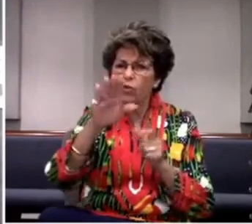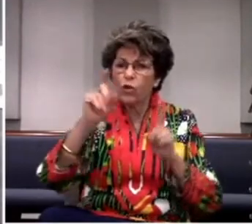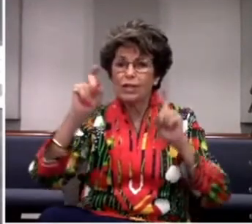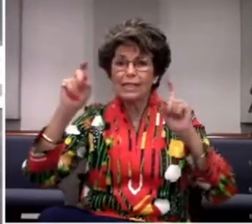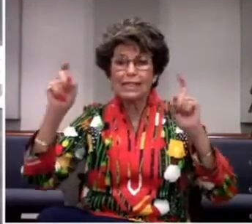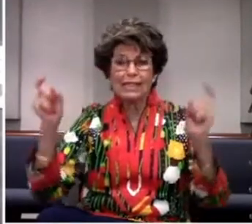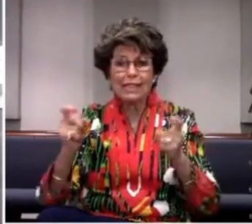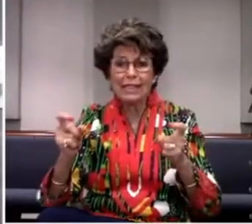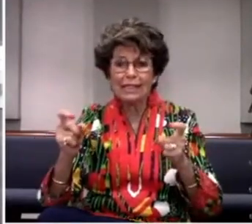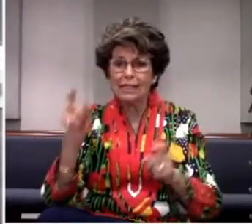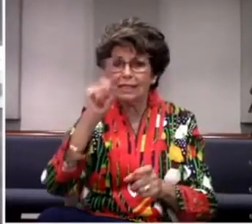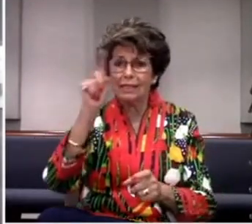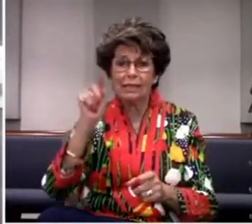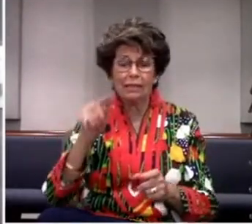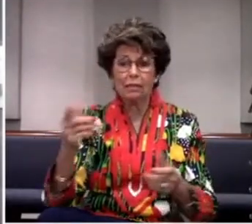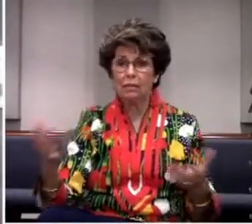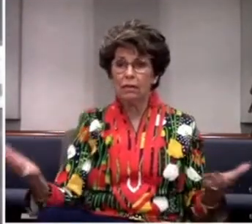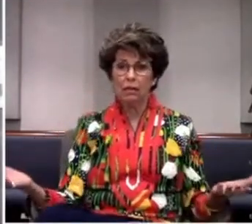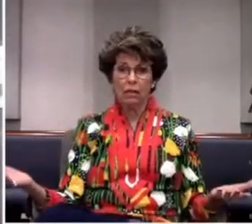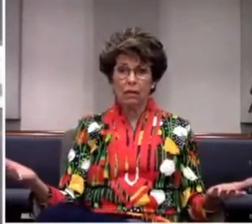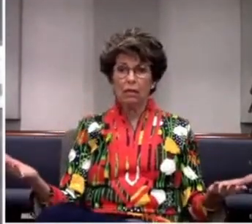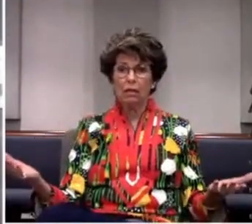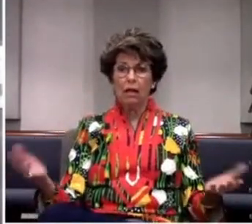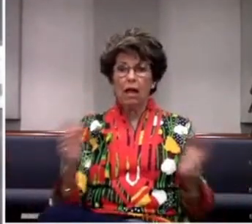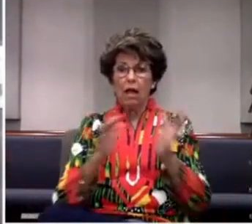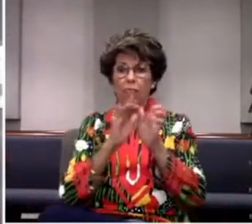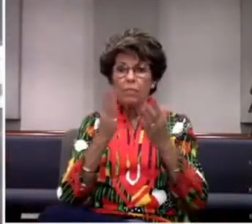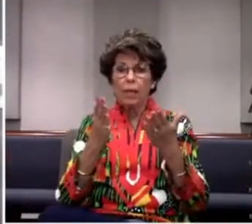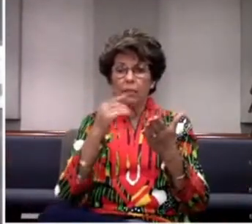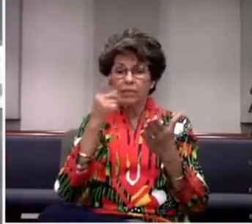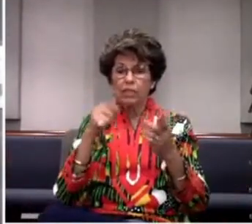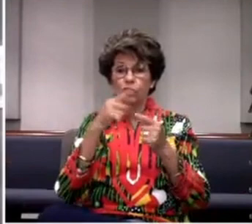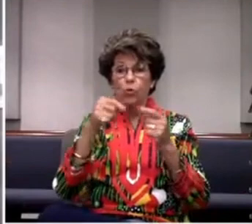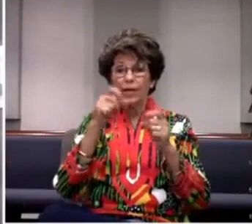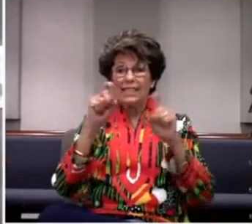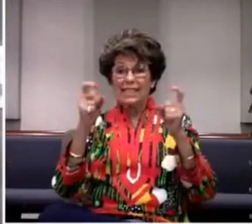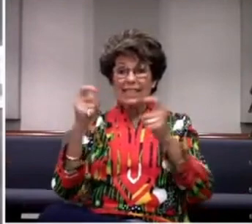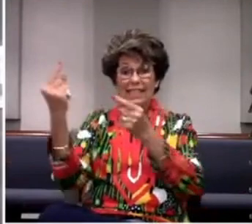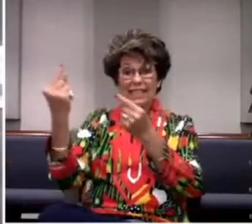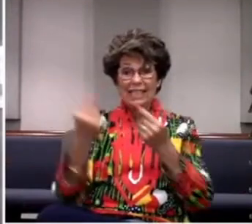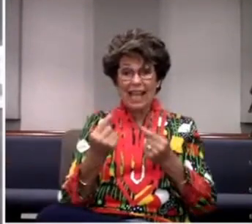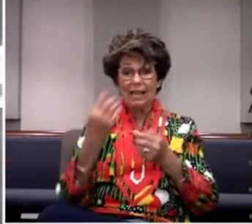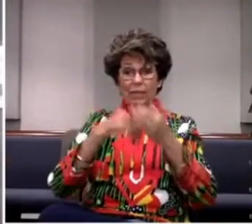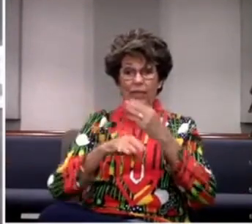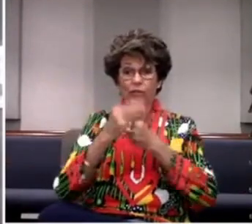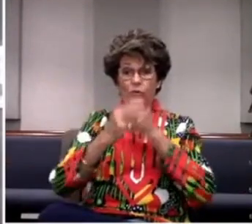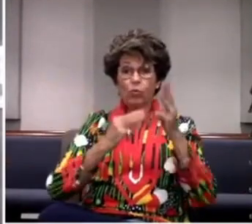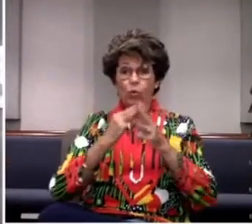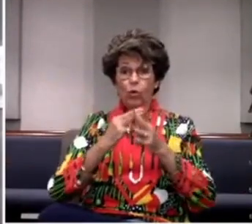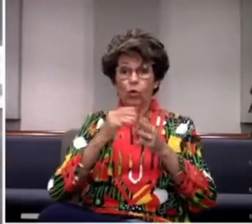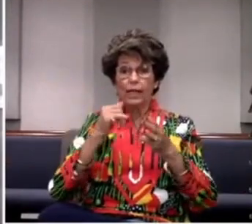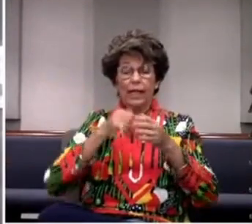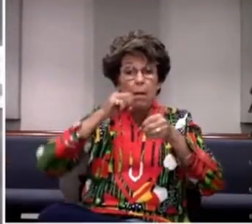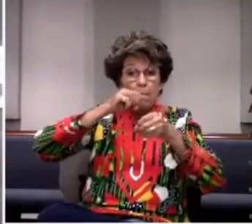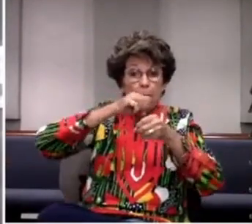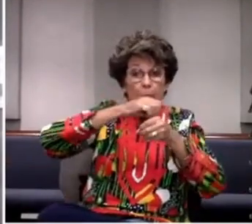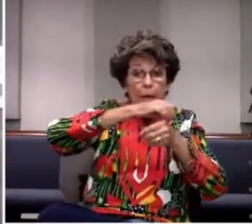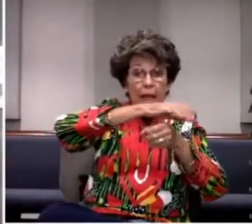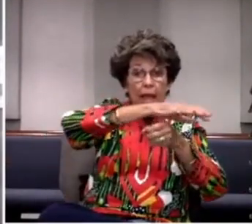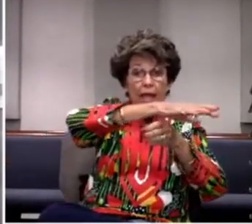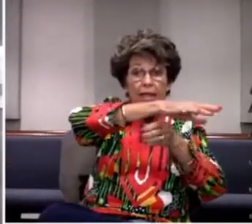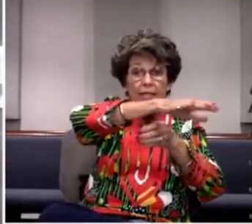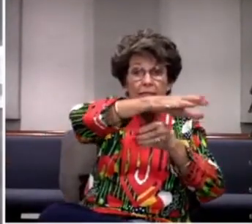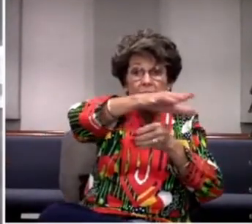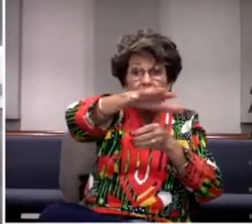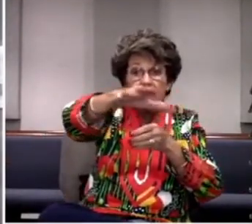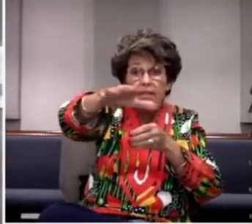What did you do with your sin? The Bible says that when sin came into the world, it passed upon all men. Adam made his choice to